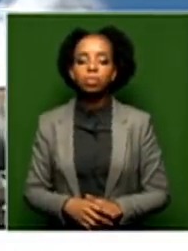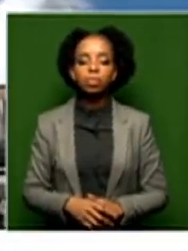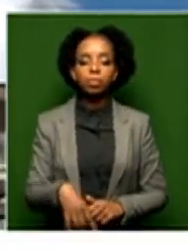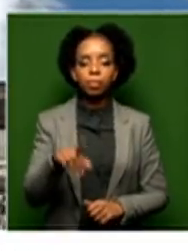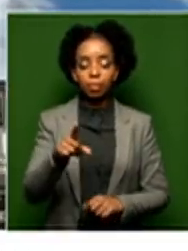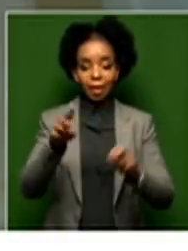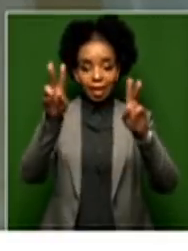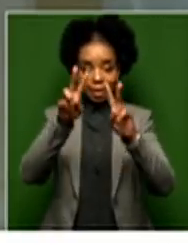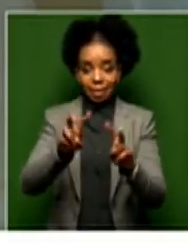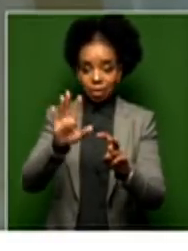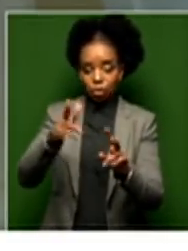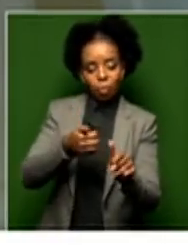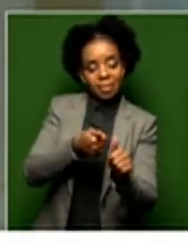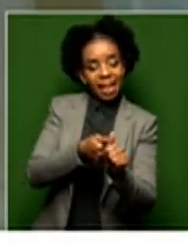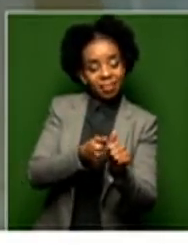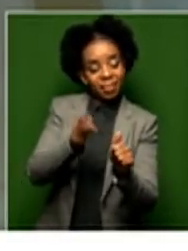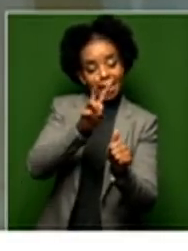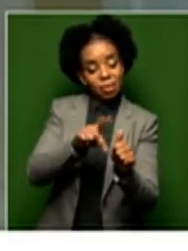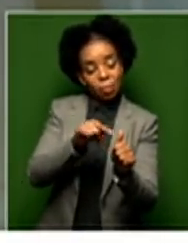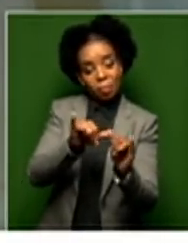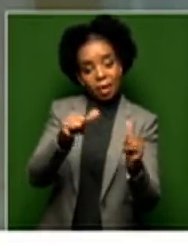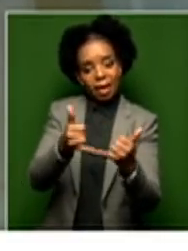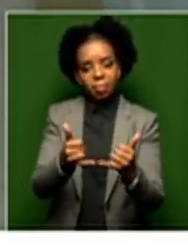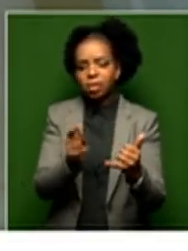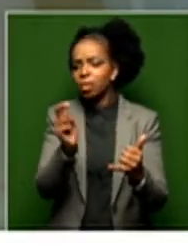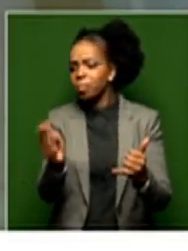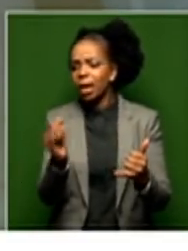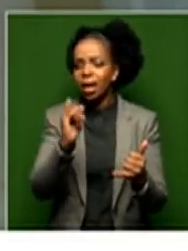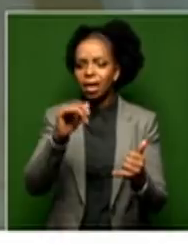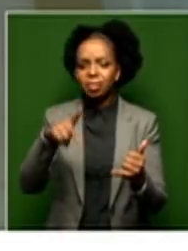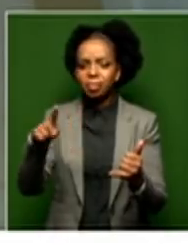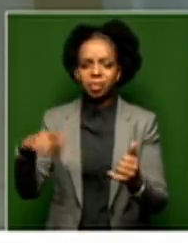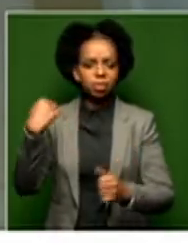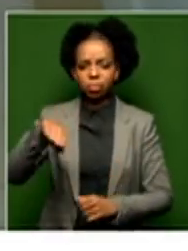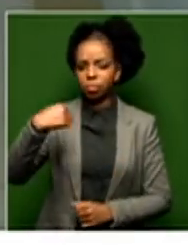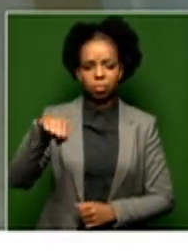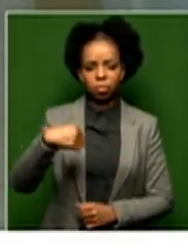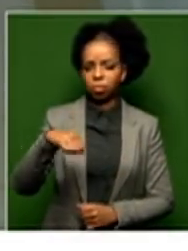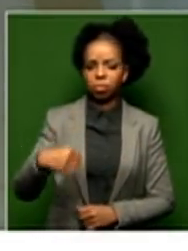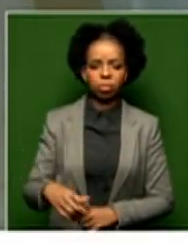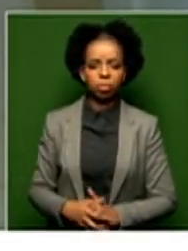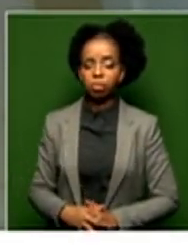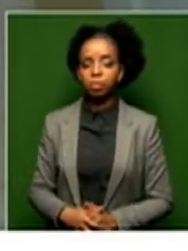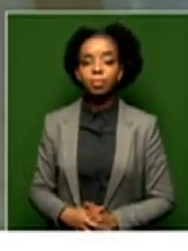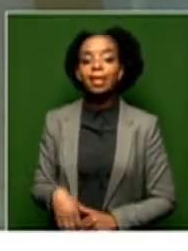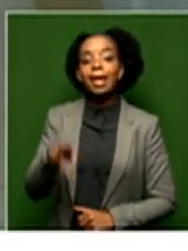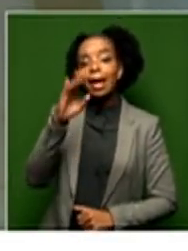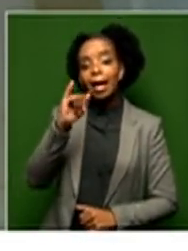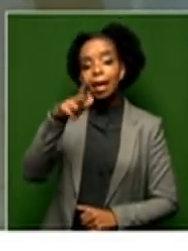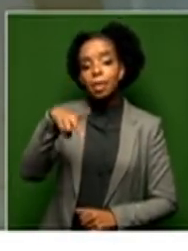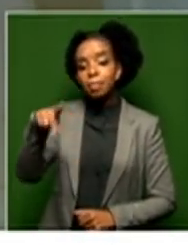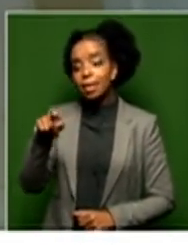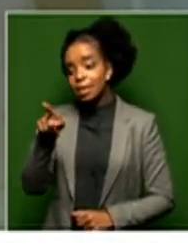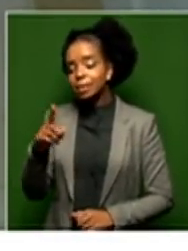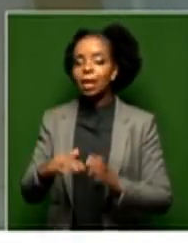itself doesn't pay anything towards the IPPs. The IPPs build this using their